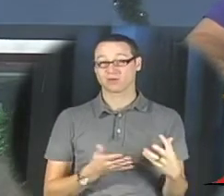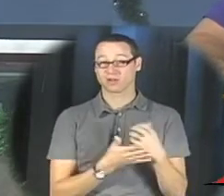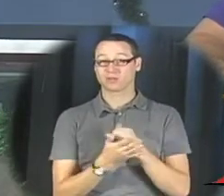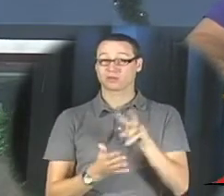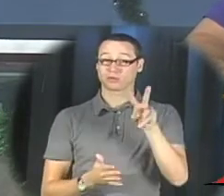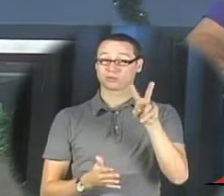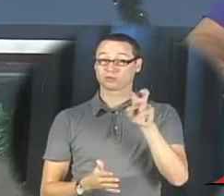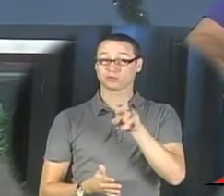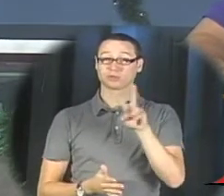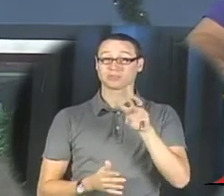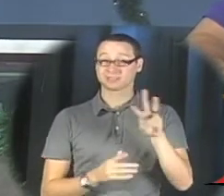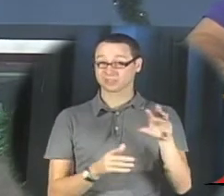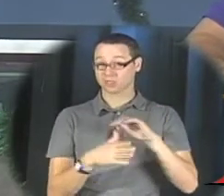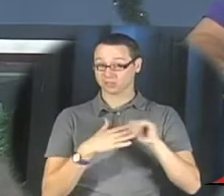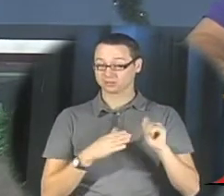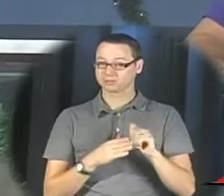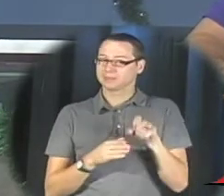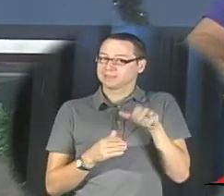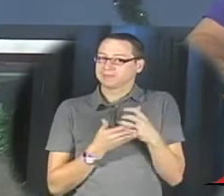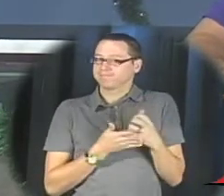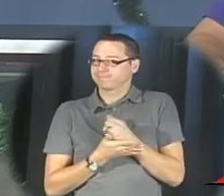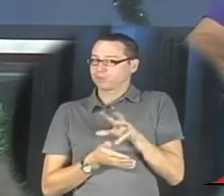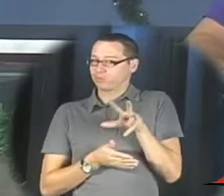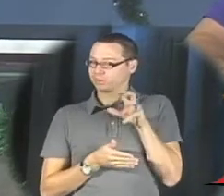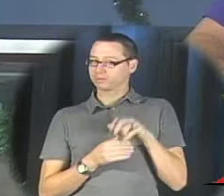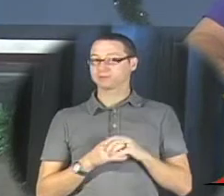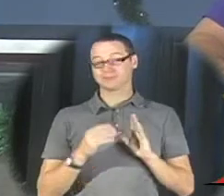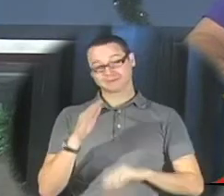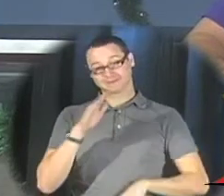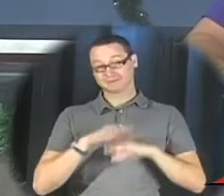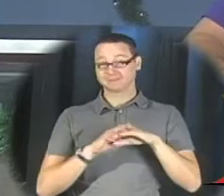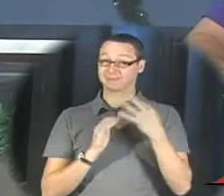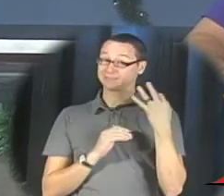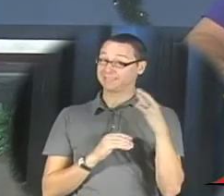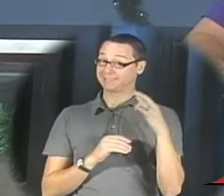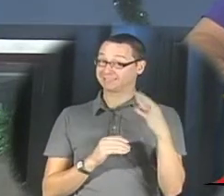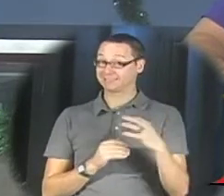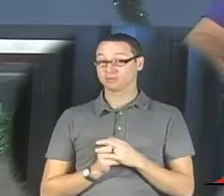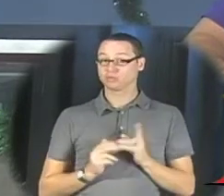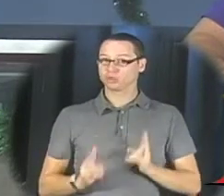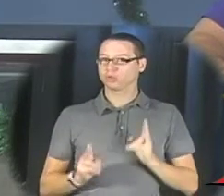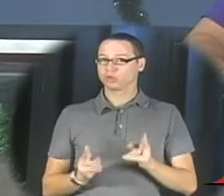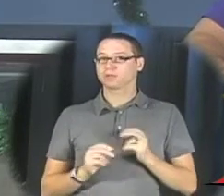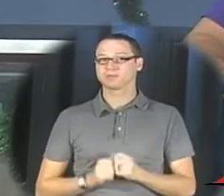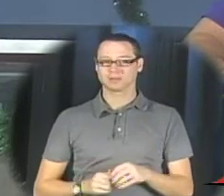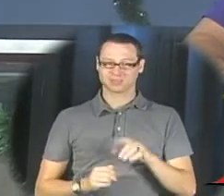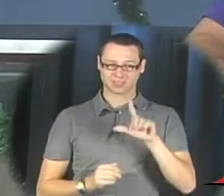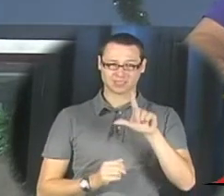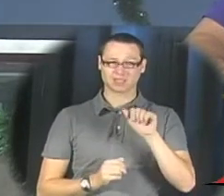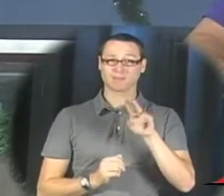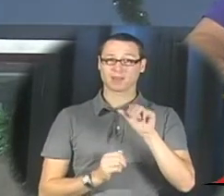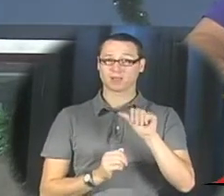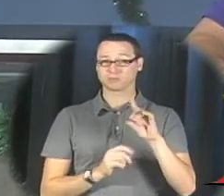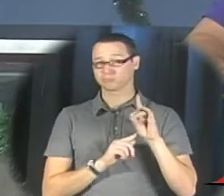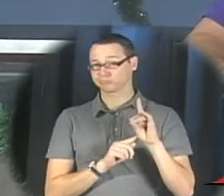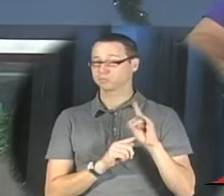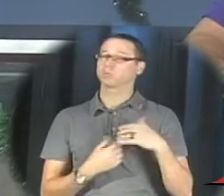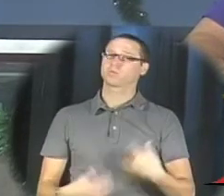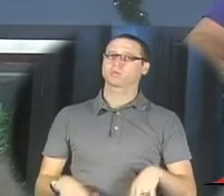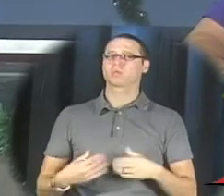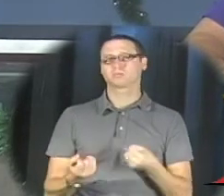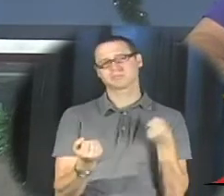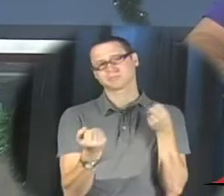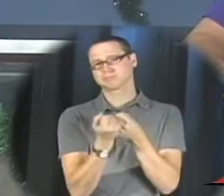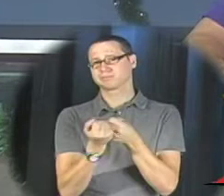Our goal is $300 for two llamas, and we have until December 19th. A llama is a great holiday gift that everyone is sure to love, because it will